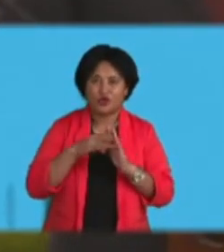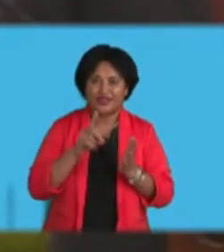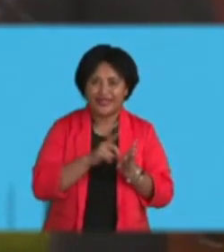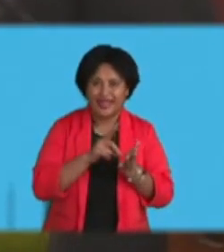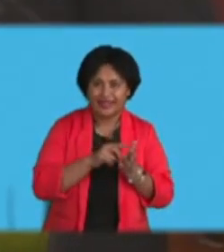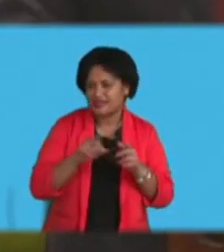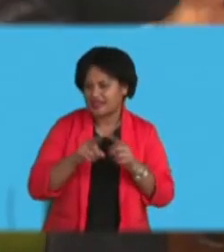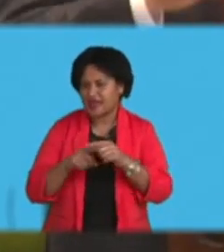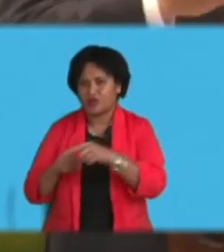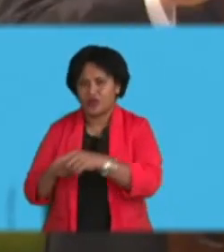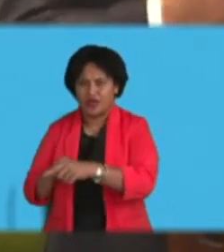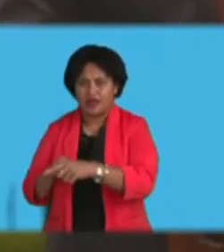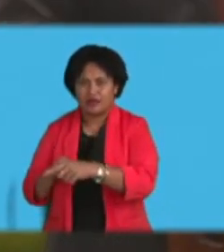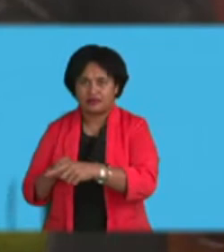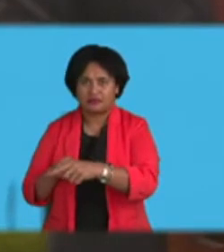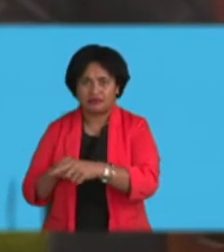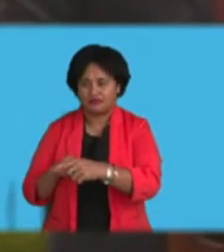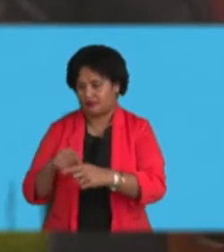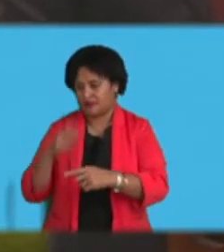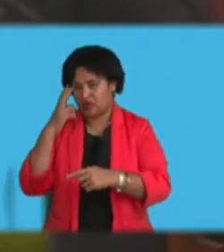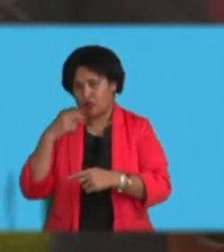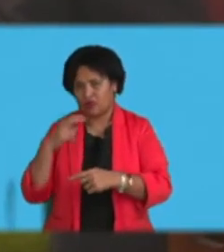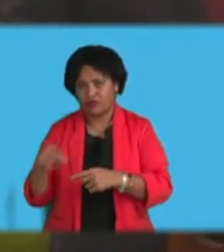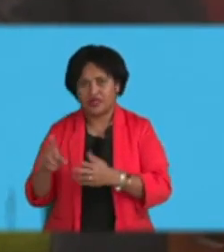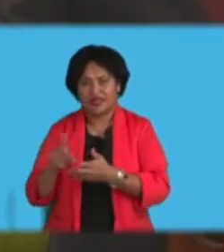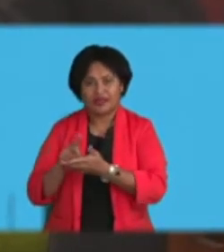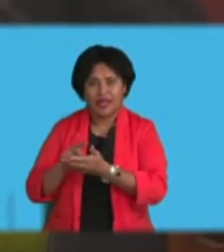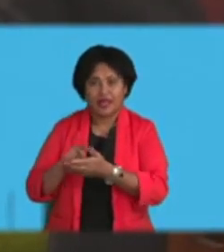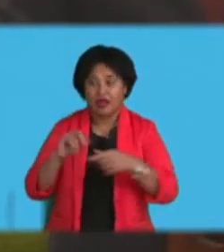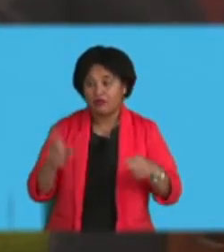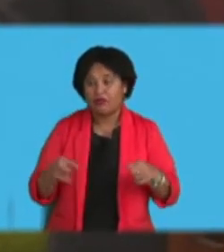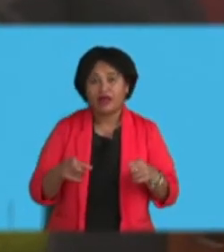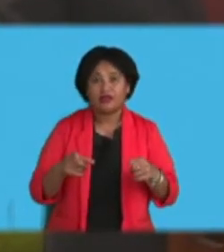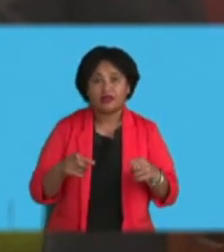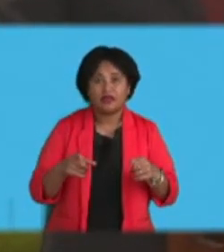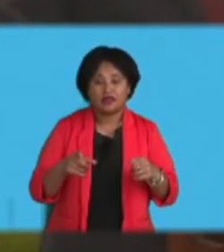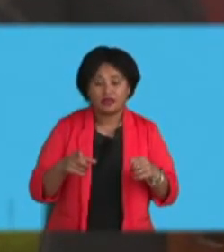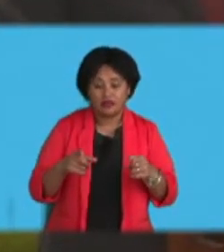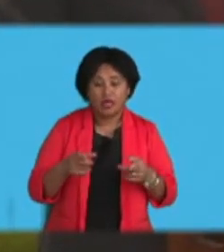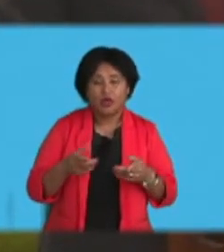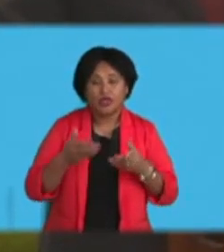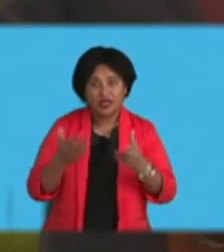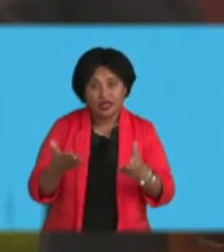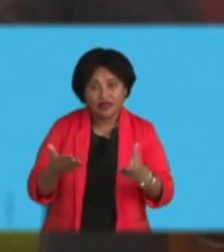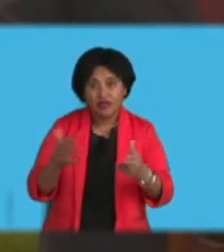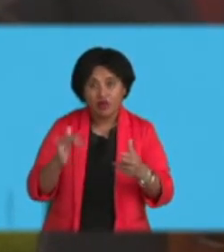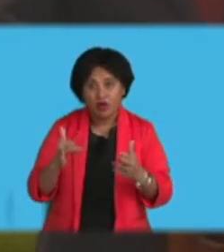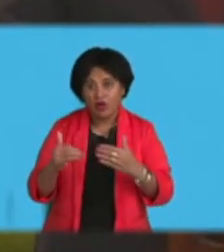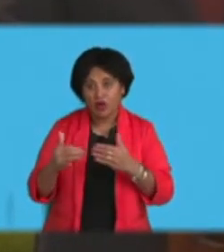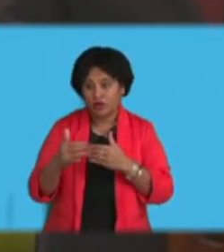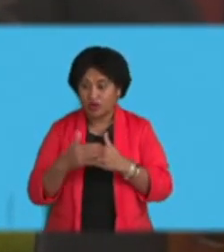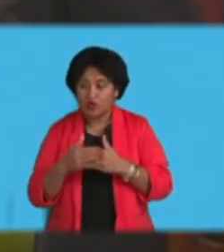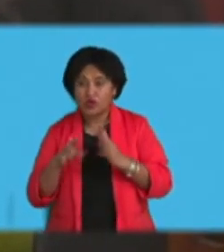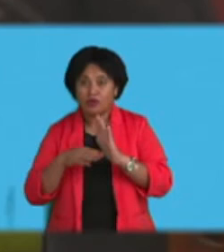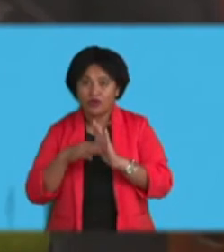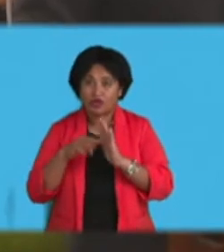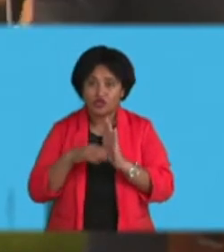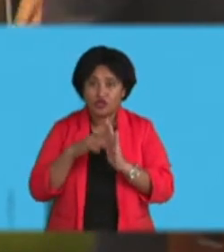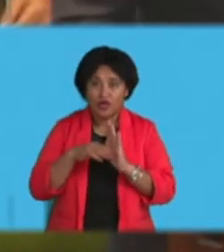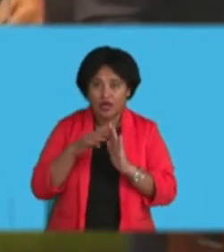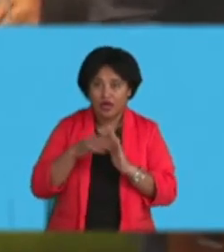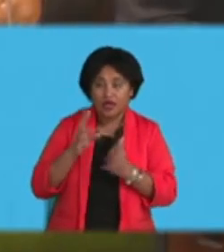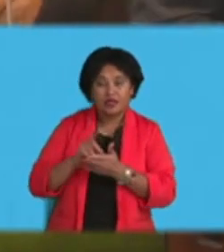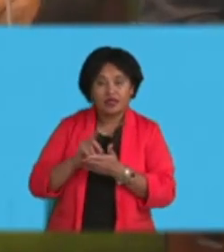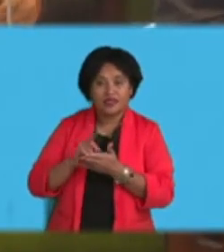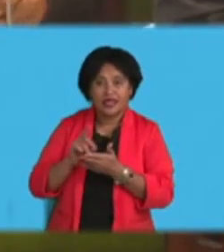bonds, but a different issue date and usually a different price. Reopening assists in the secondary market development as more volume is built,